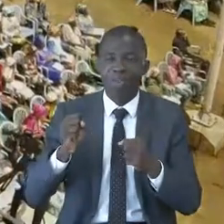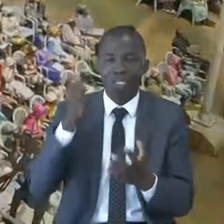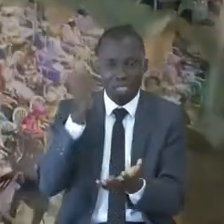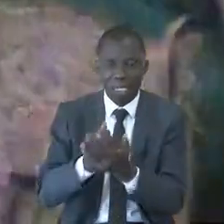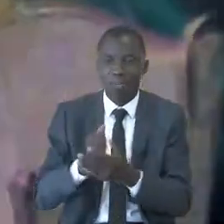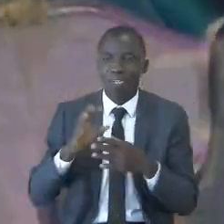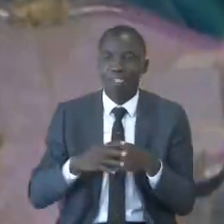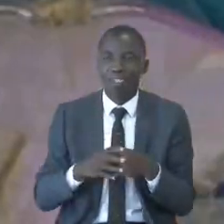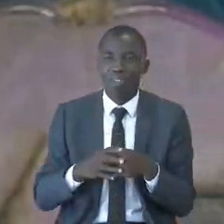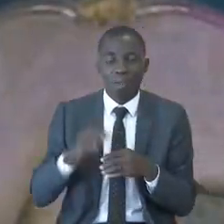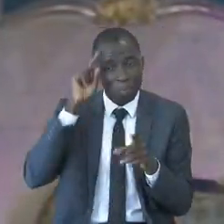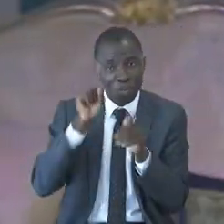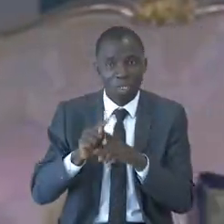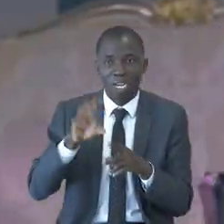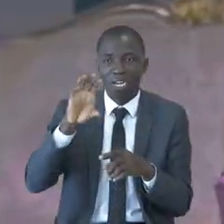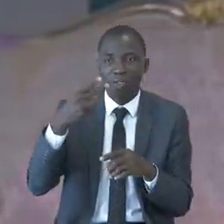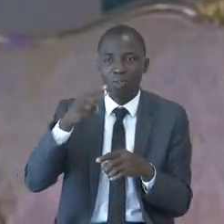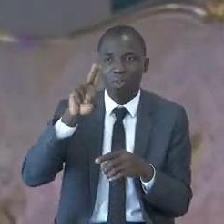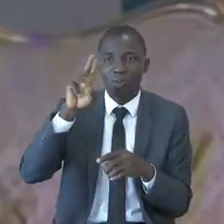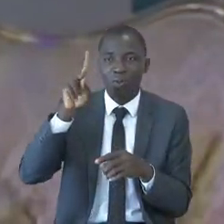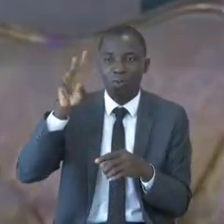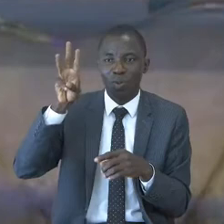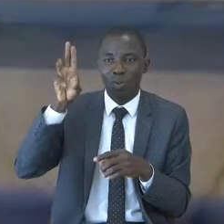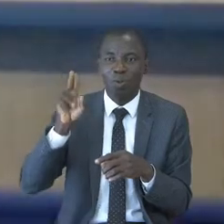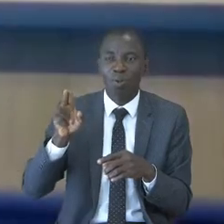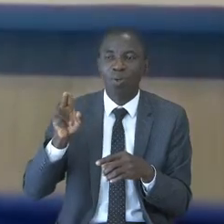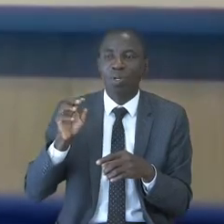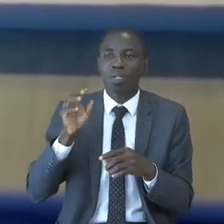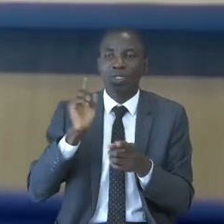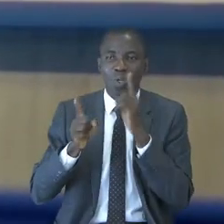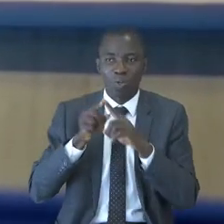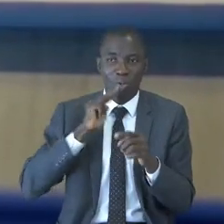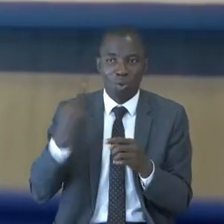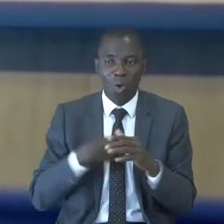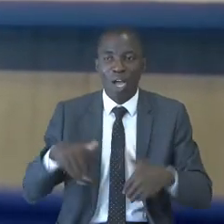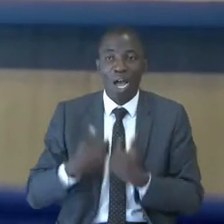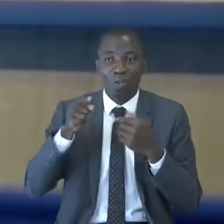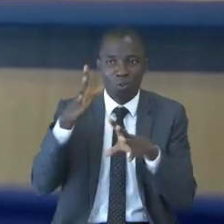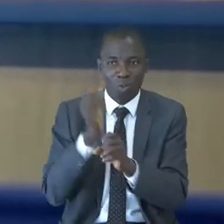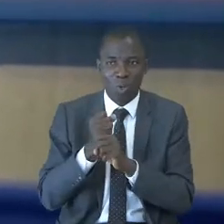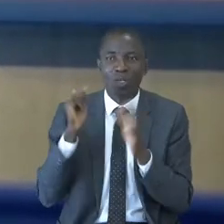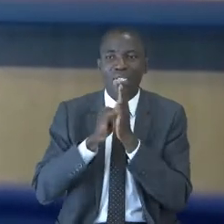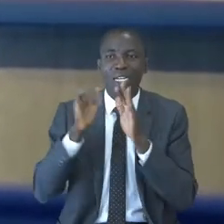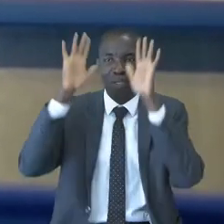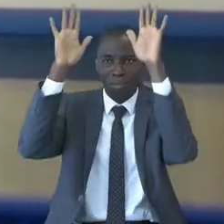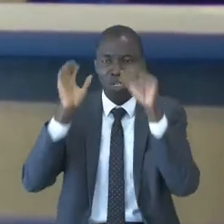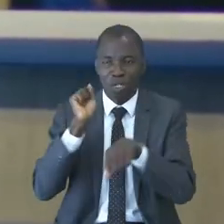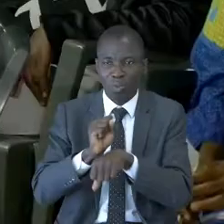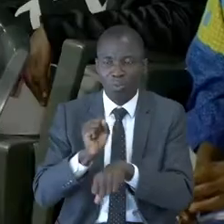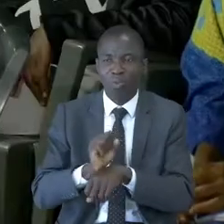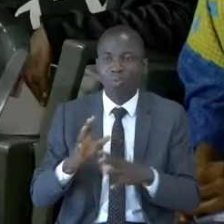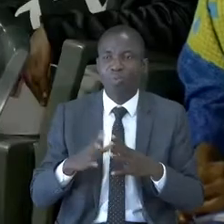Brother Chukwu, please talk to us about what happened and how you got your miracle.